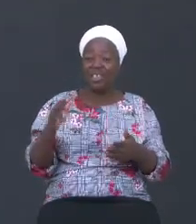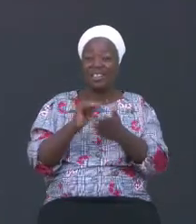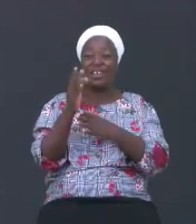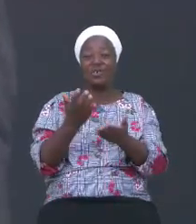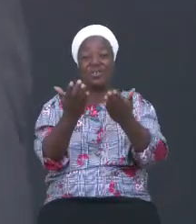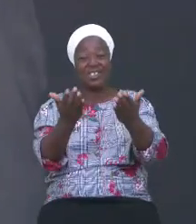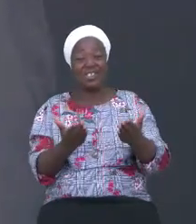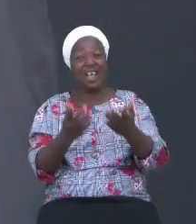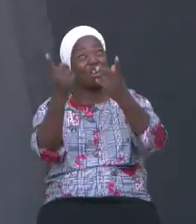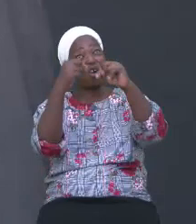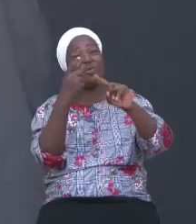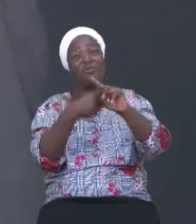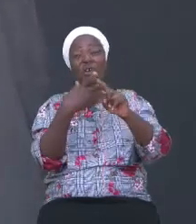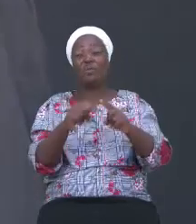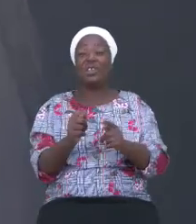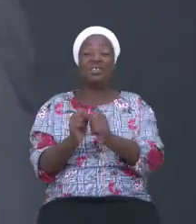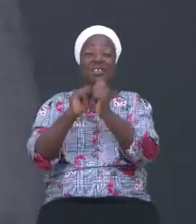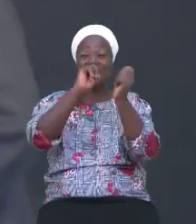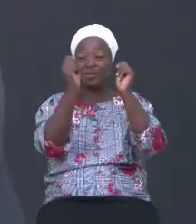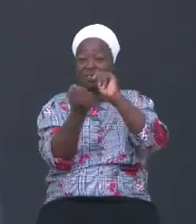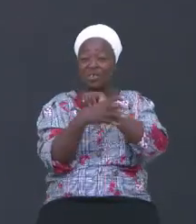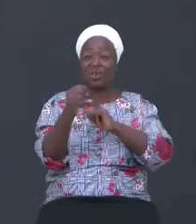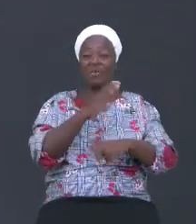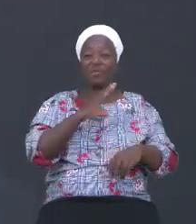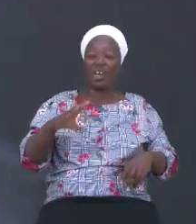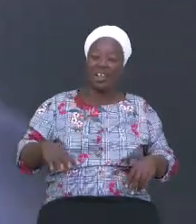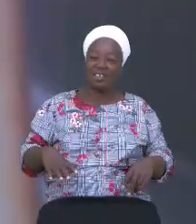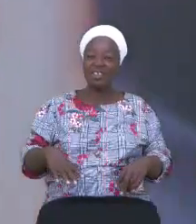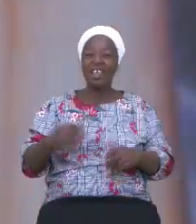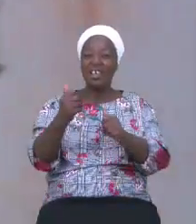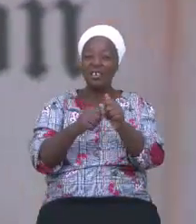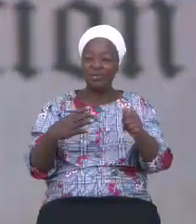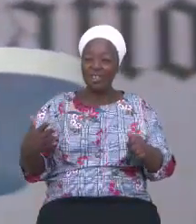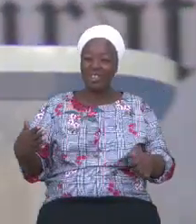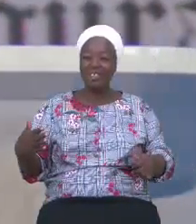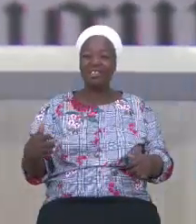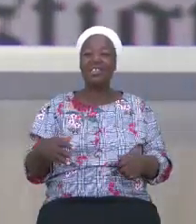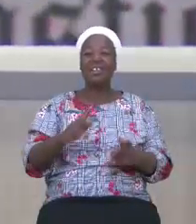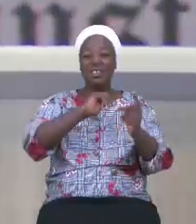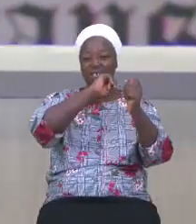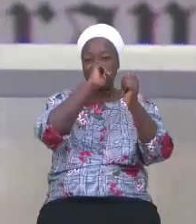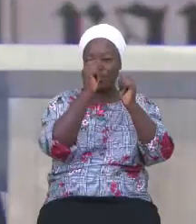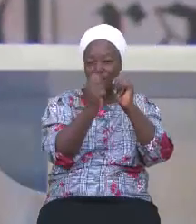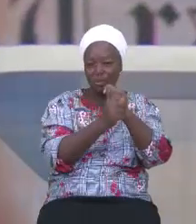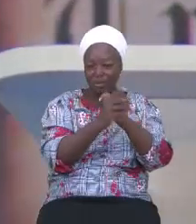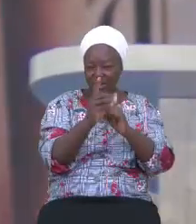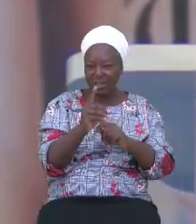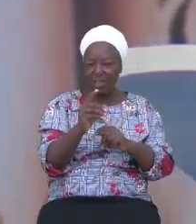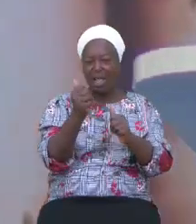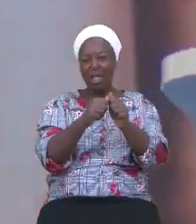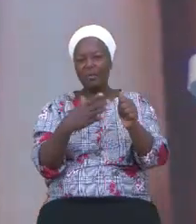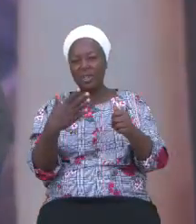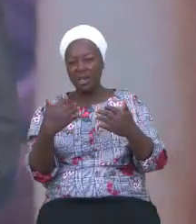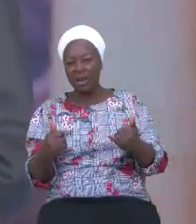desire, coming from the transfiguration of Christ, everything transformed,